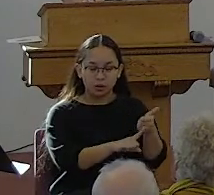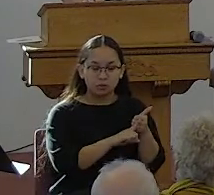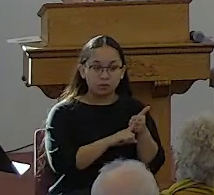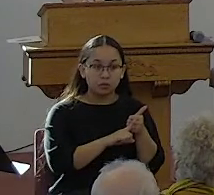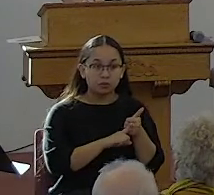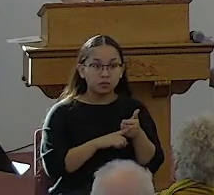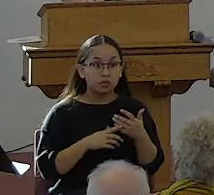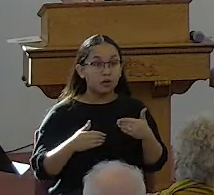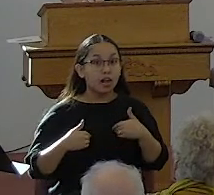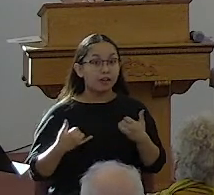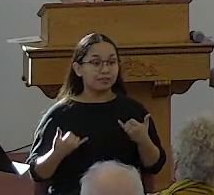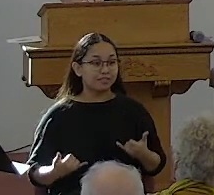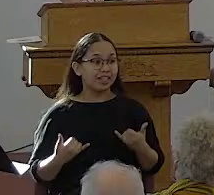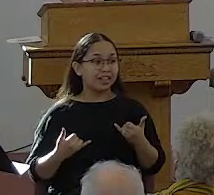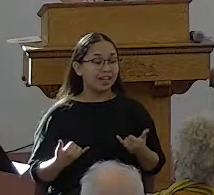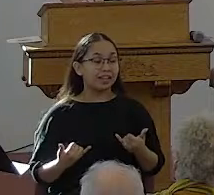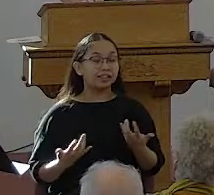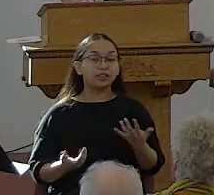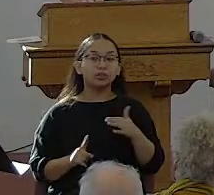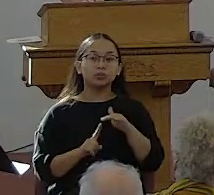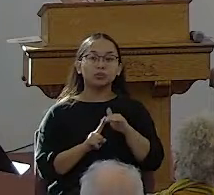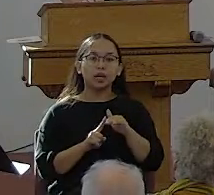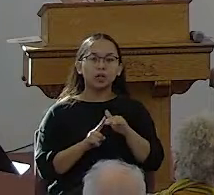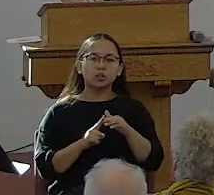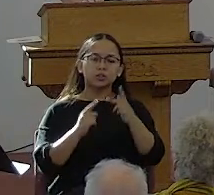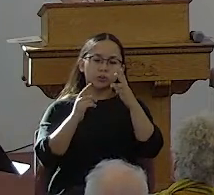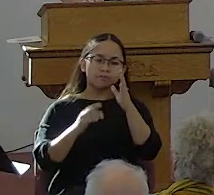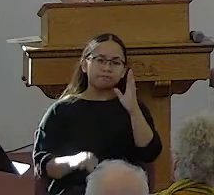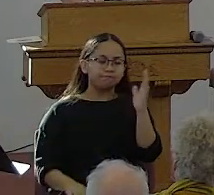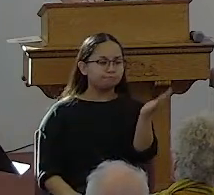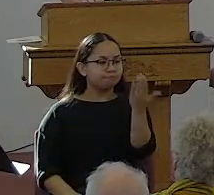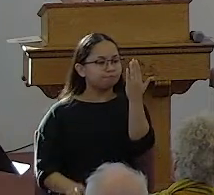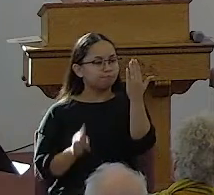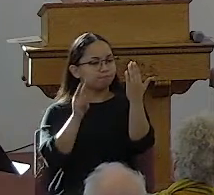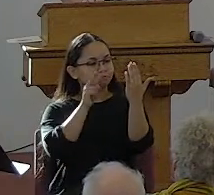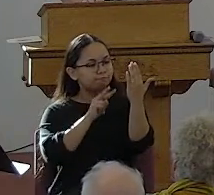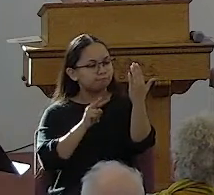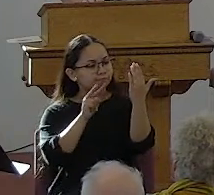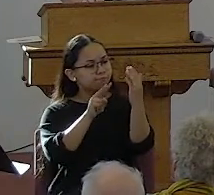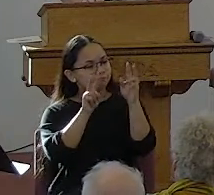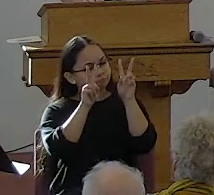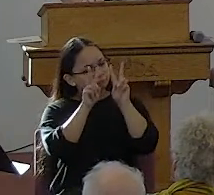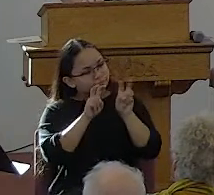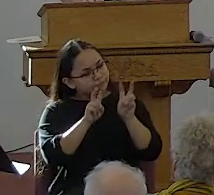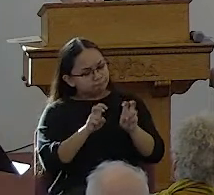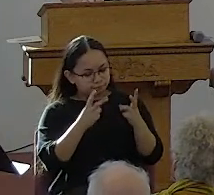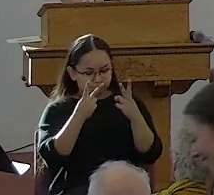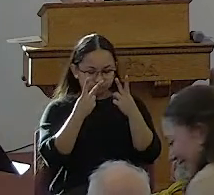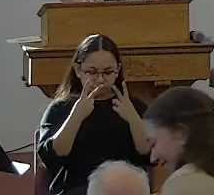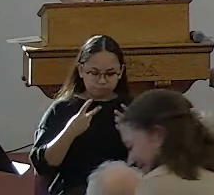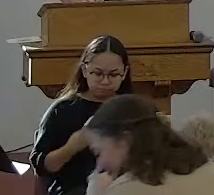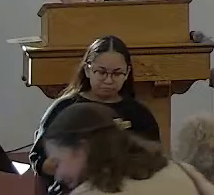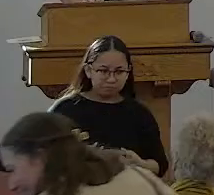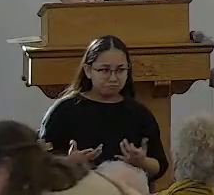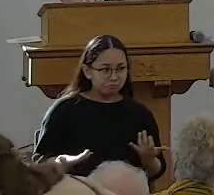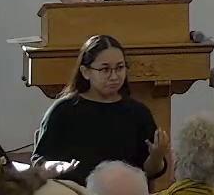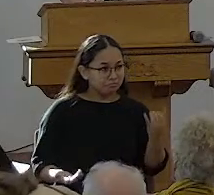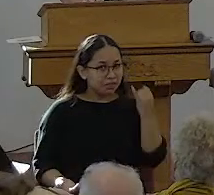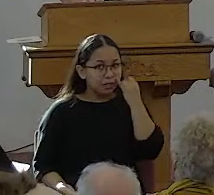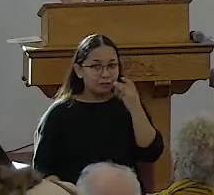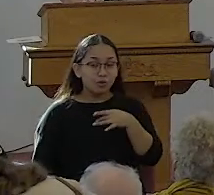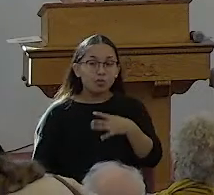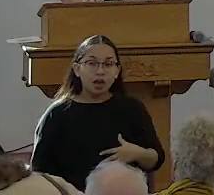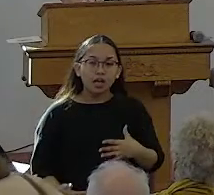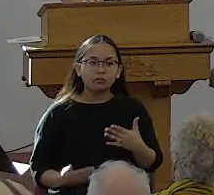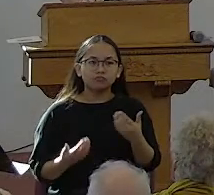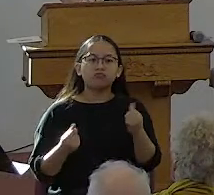got today is a reminder to take a long, hard look at yourself in the mirror. And if you don't like what you see, do what you can to change